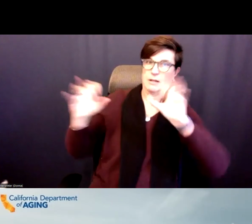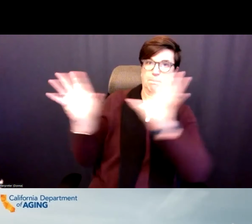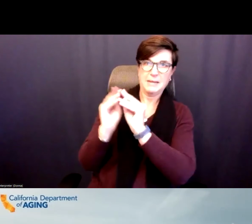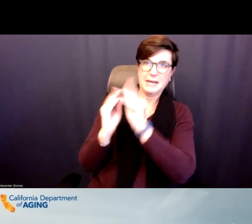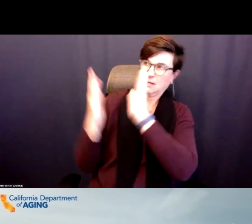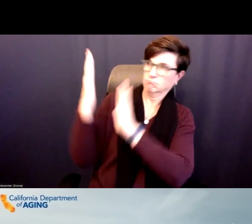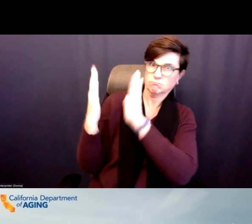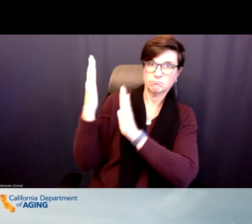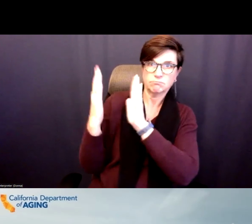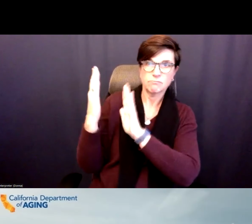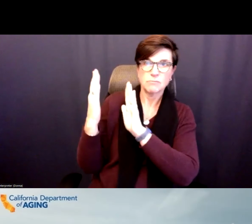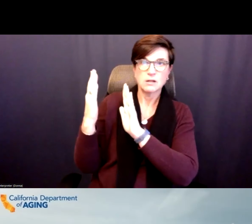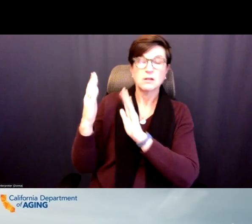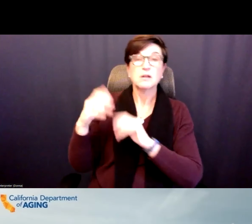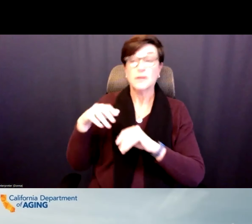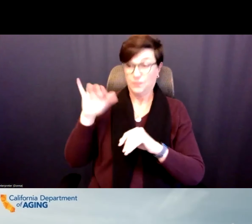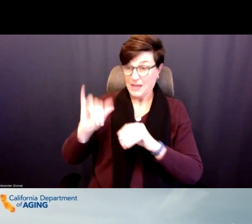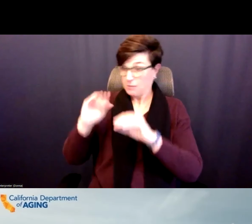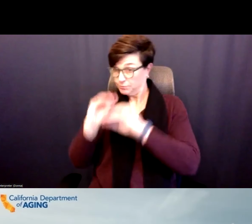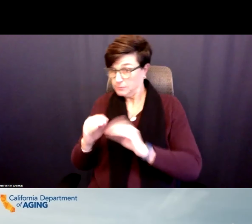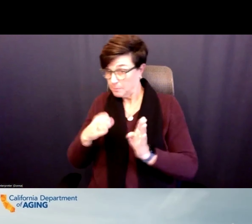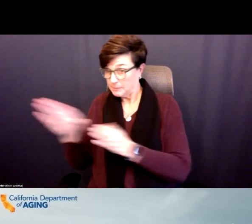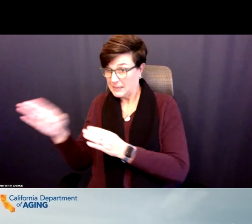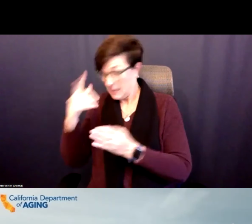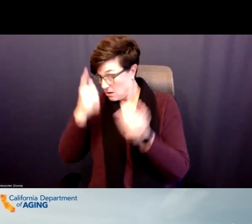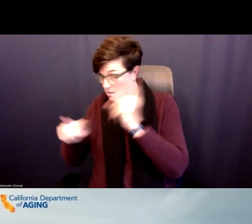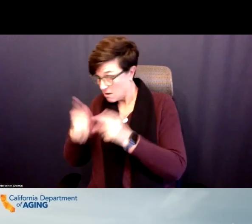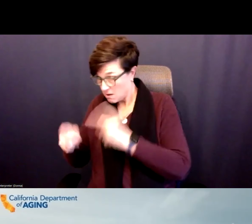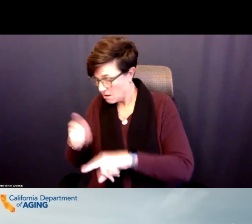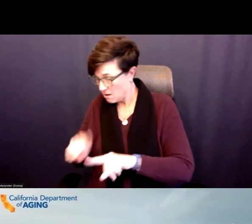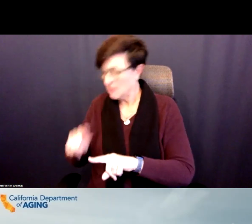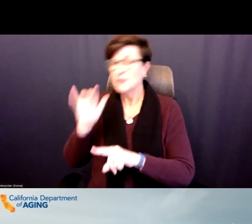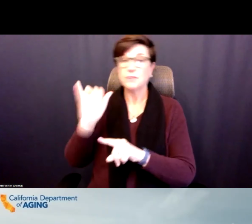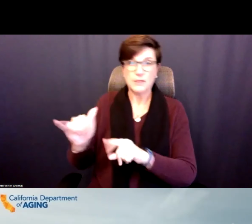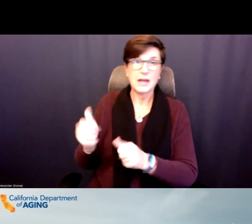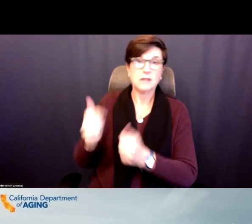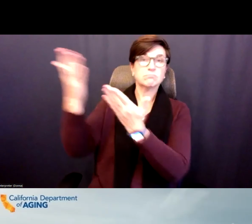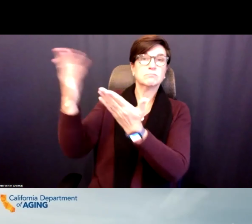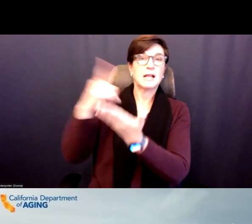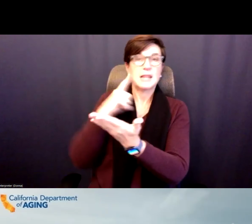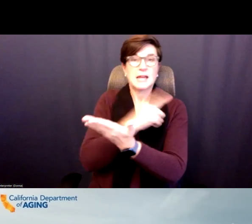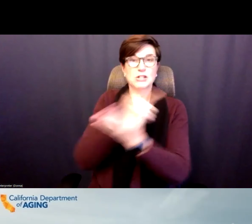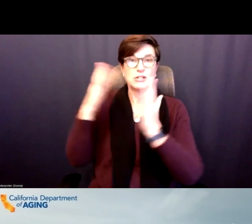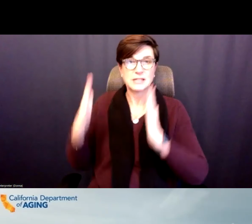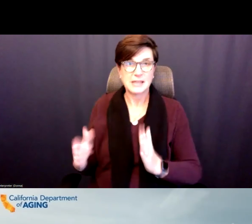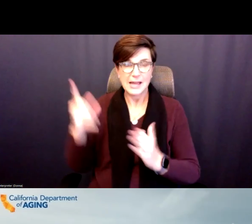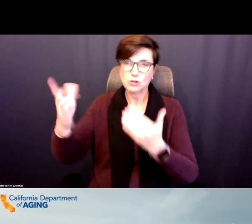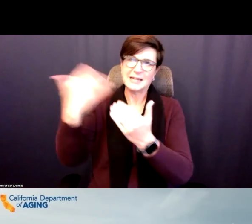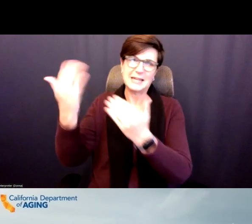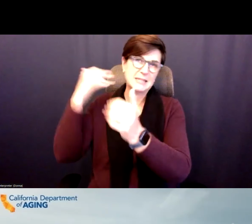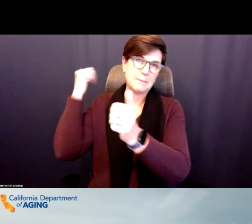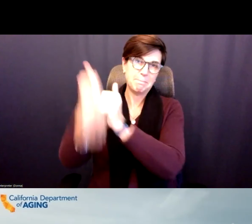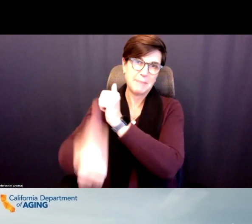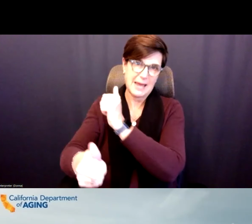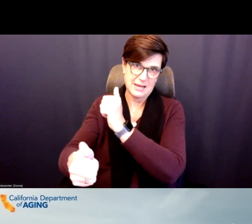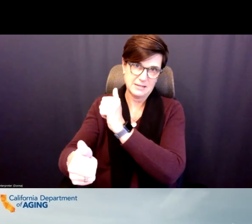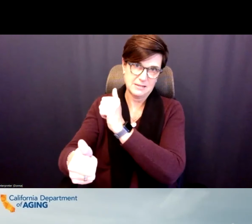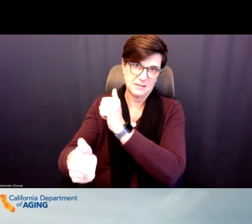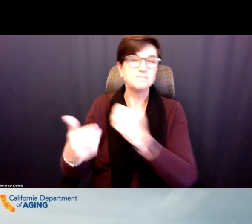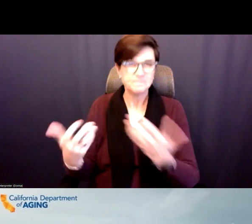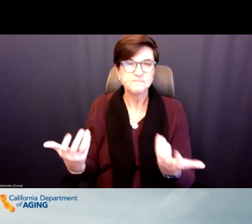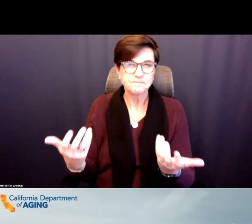from legislatures and partners and state leaders, you would likely have to do this at the local level to execute a successful local